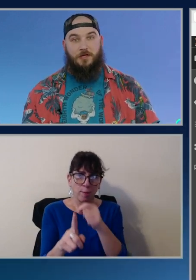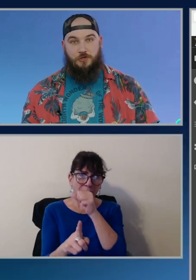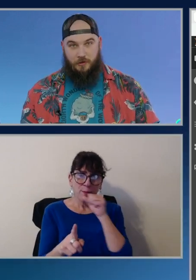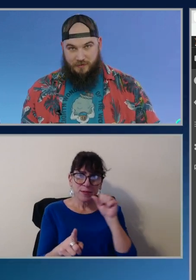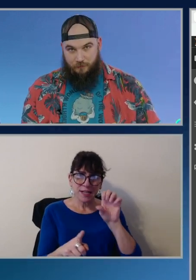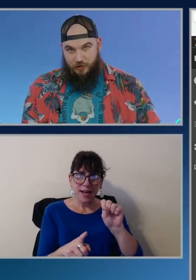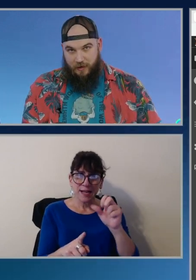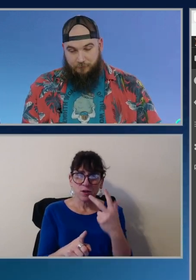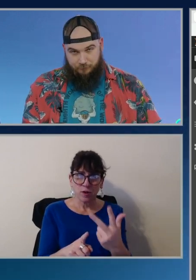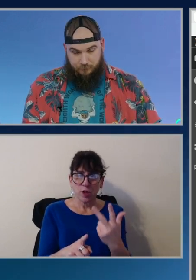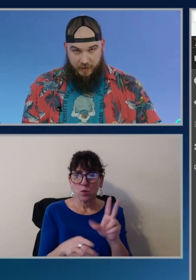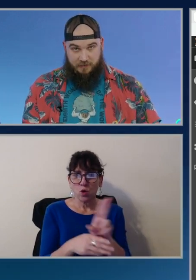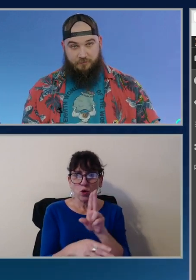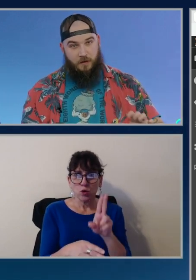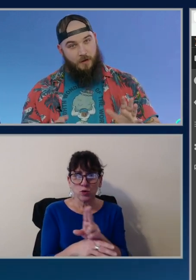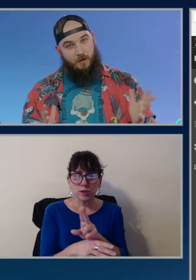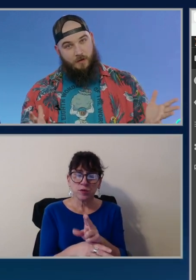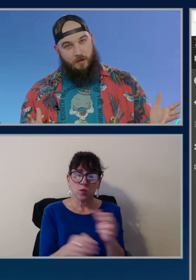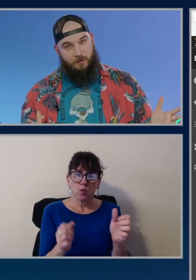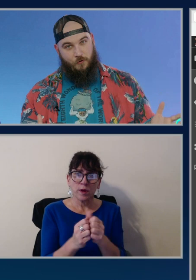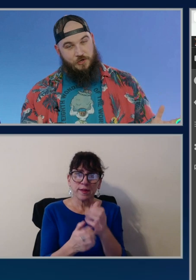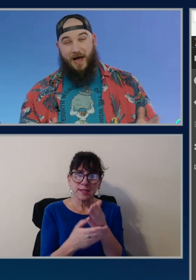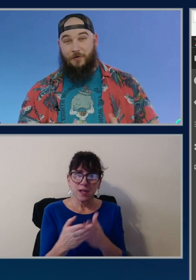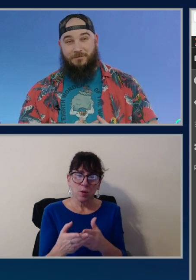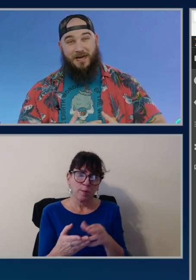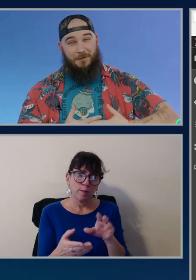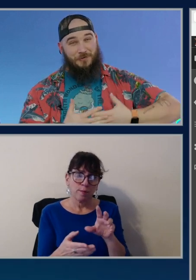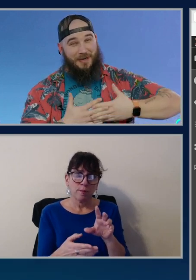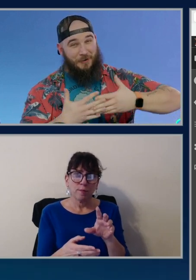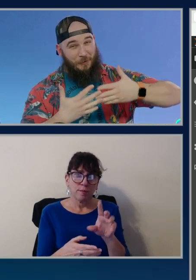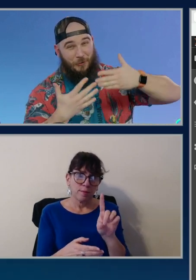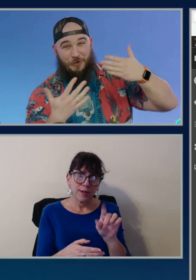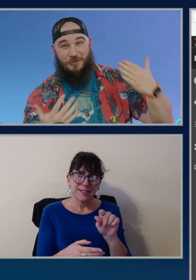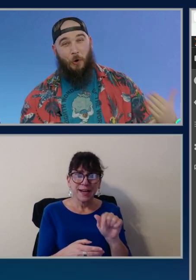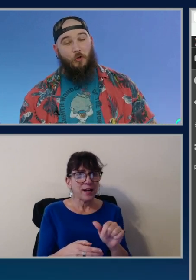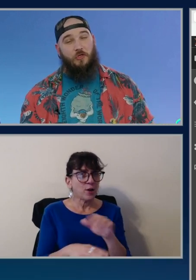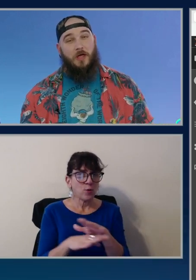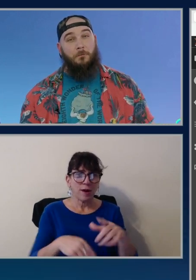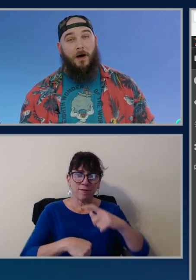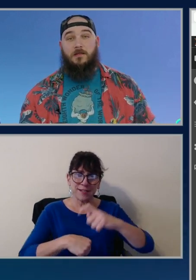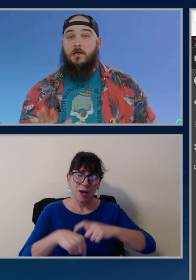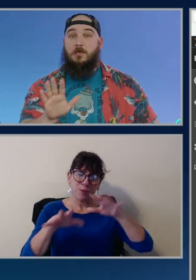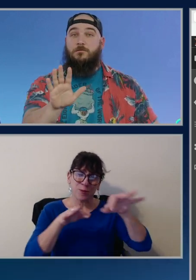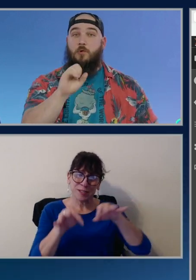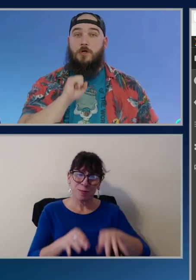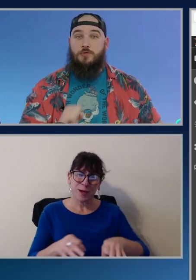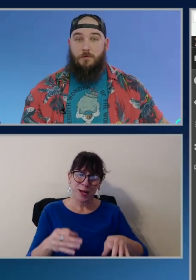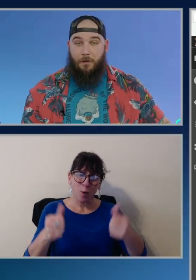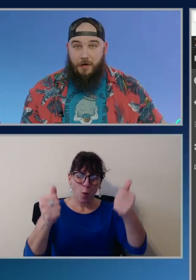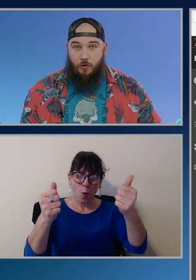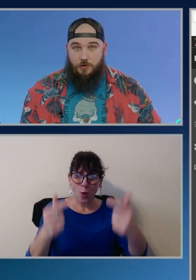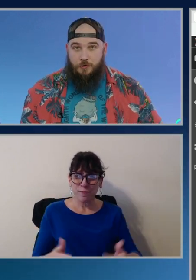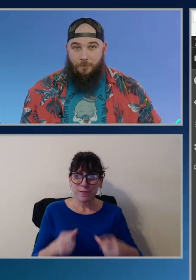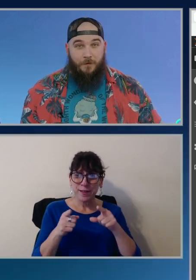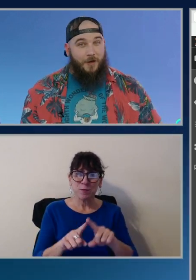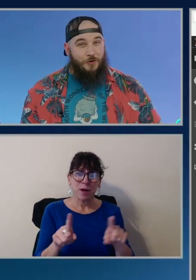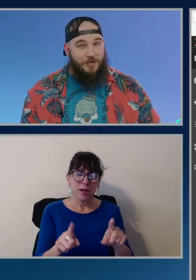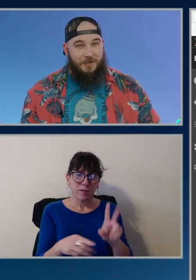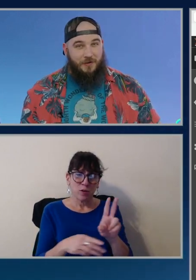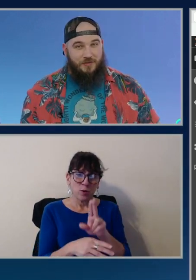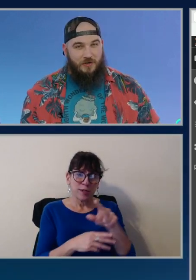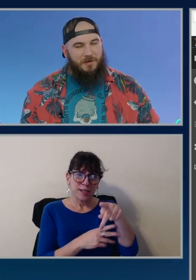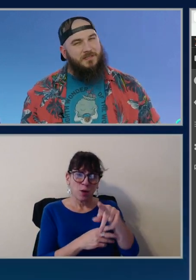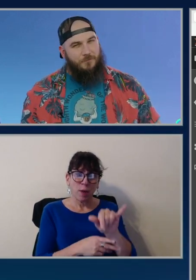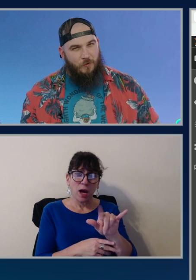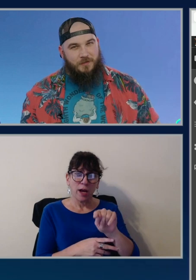use potentially in some data stuff. Unfortunately, I don't have time to kind of go through this whole thing, but if you are a user of PyTorch and your